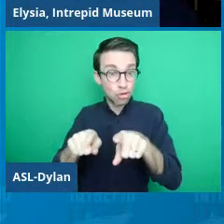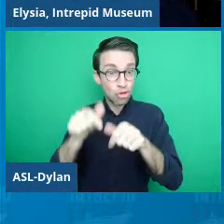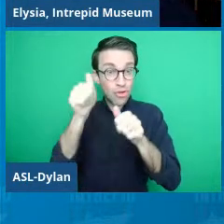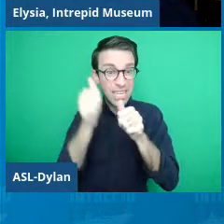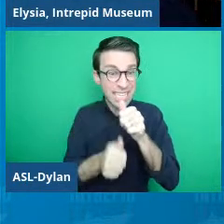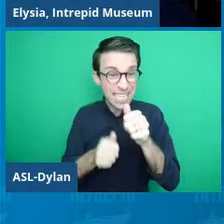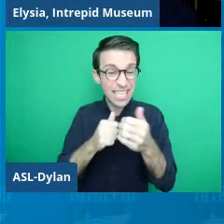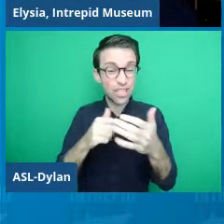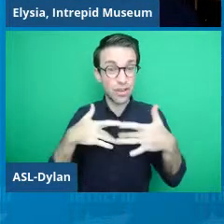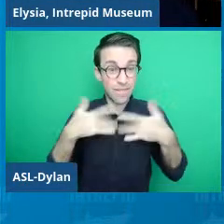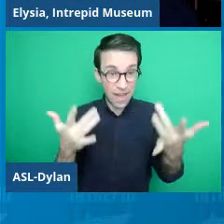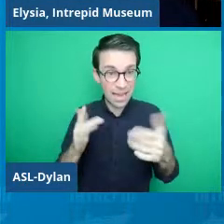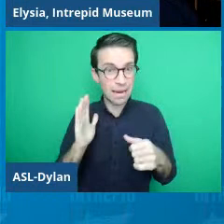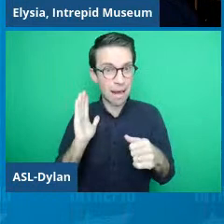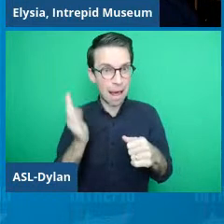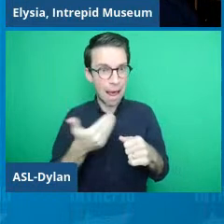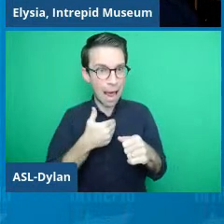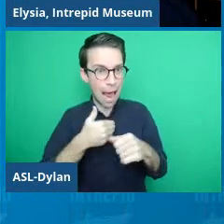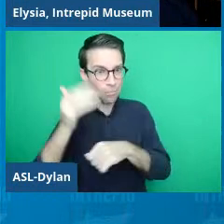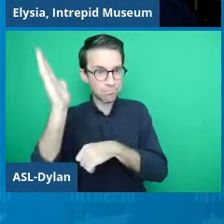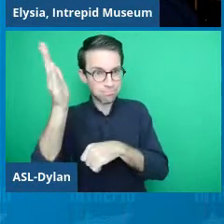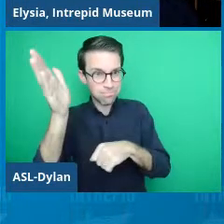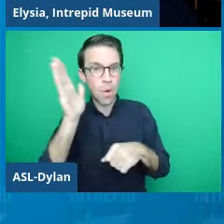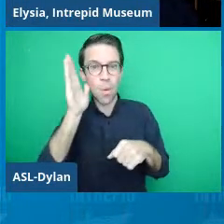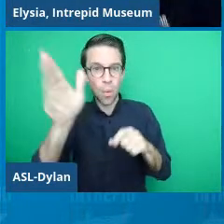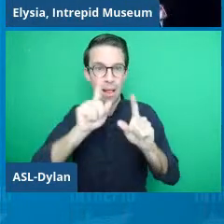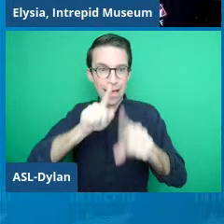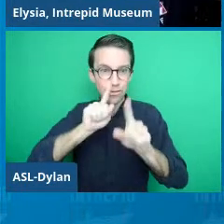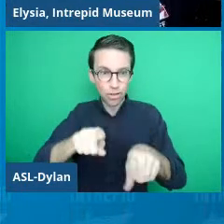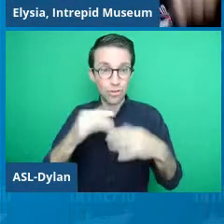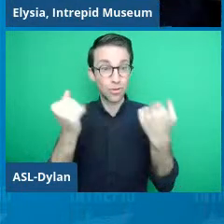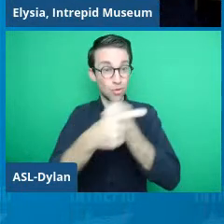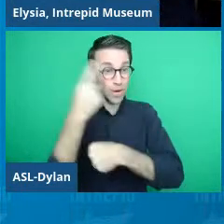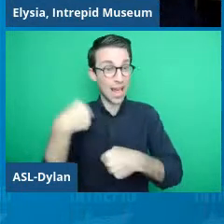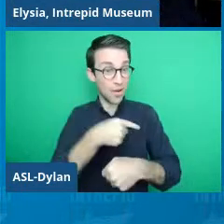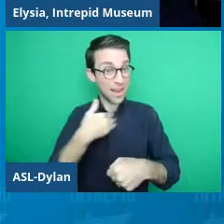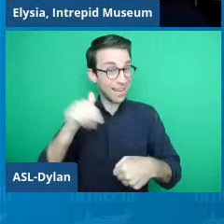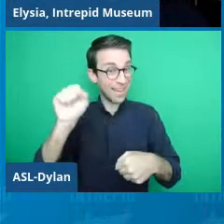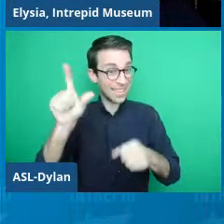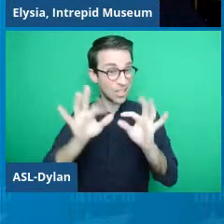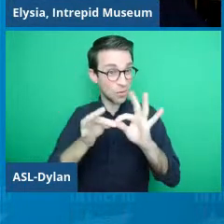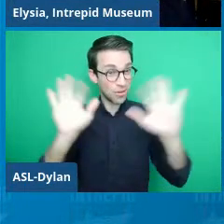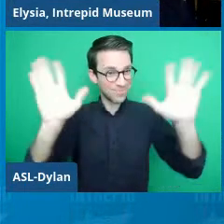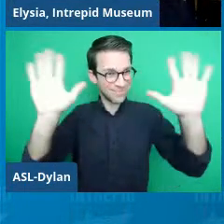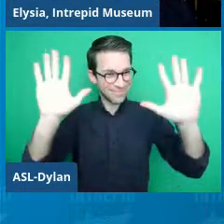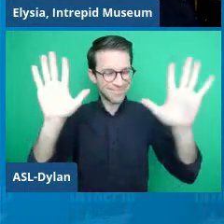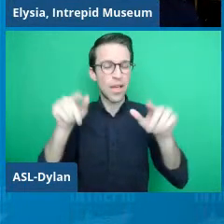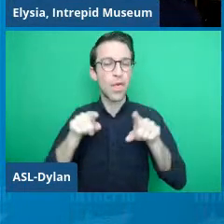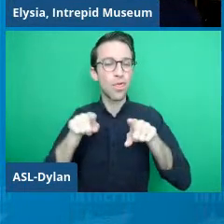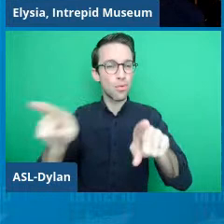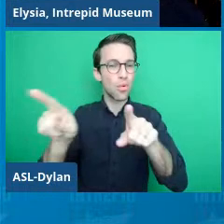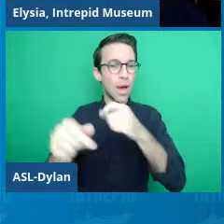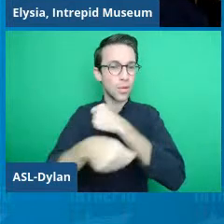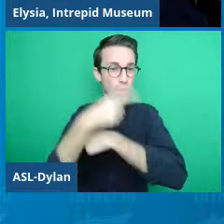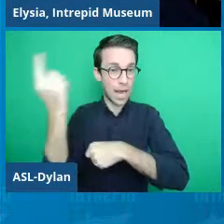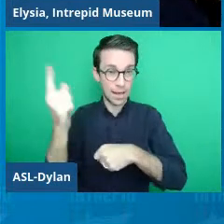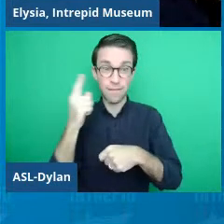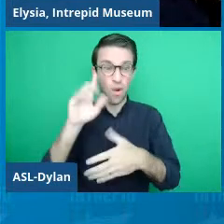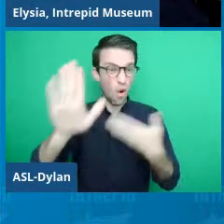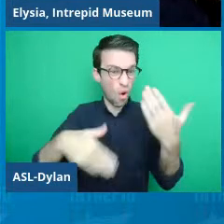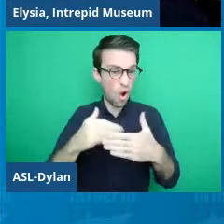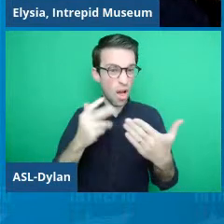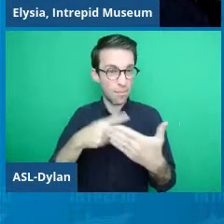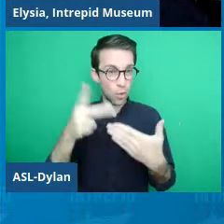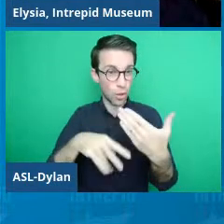you. We will also have an American Sign Language interpreter right there throughout the day on all of our live programs as well.